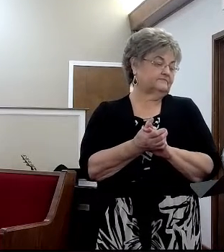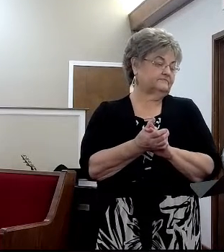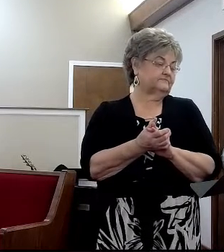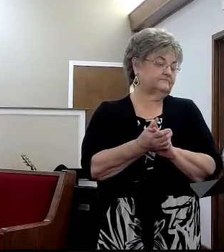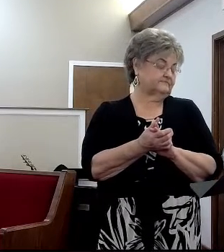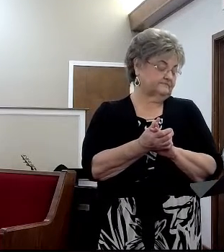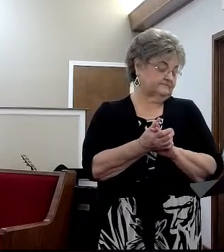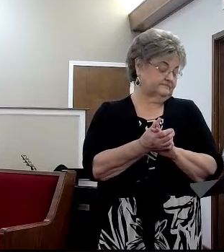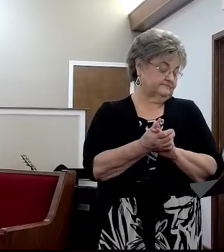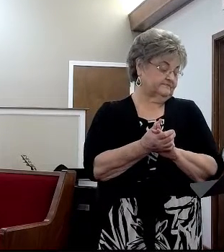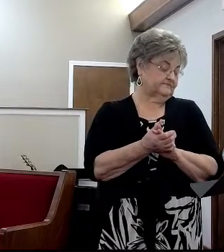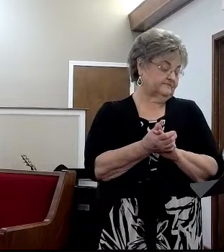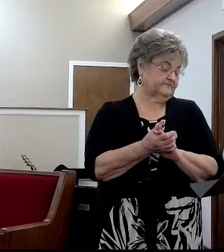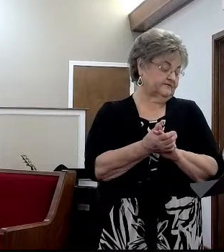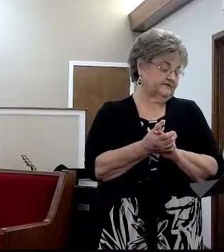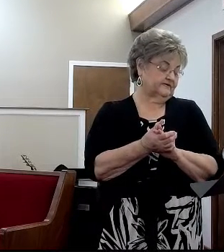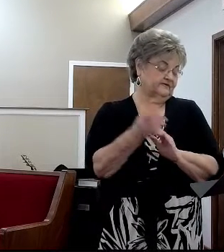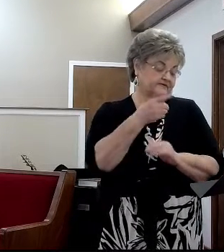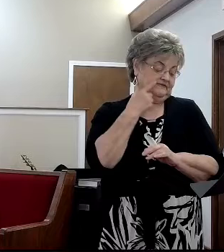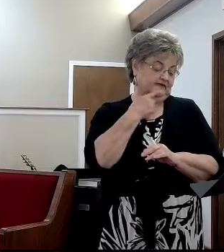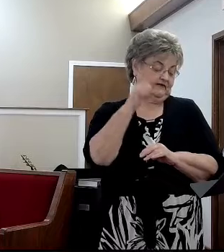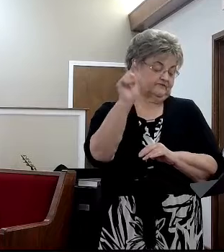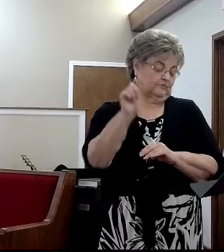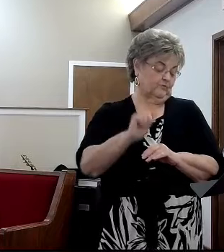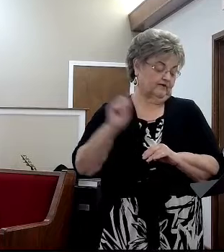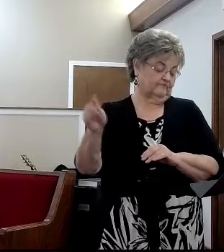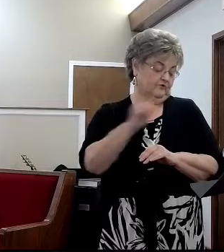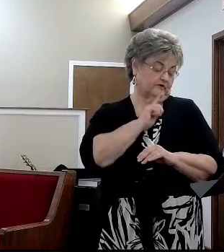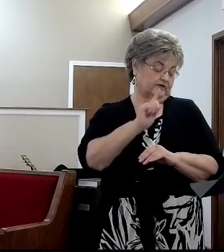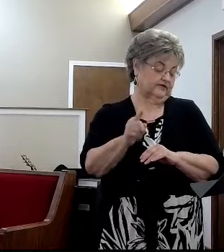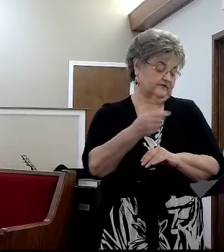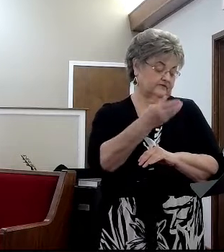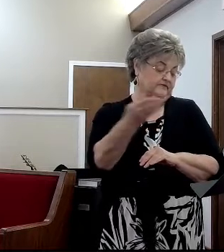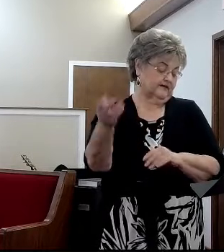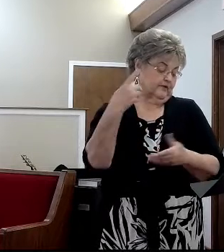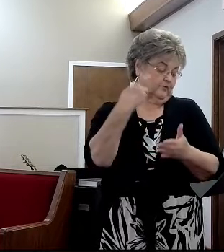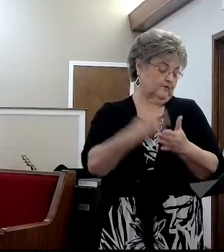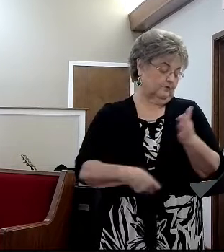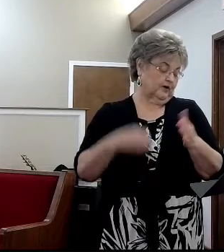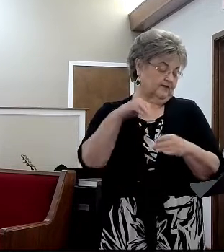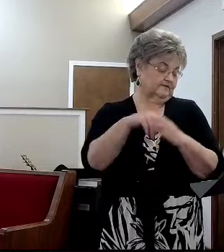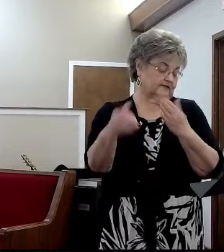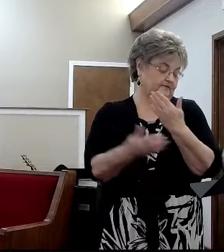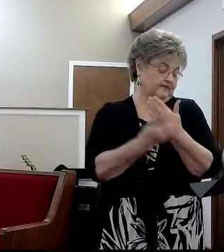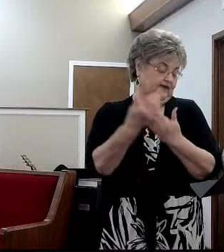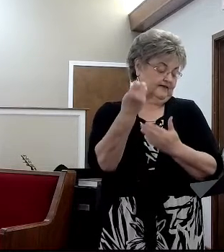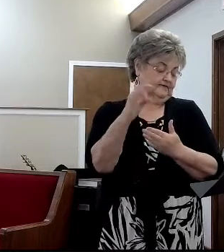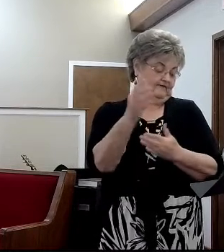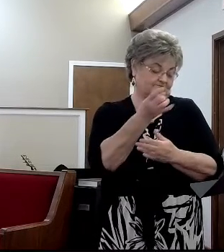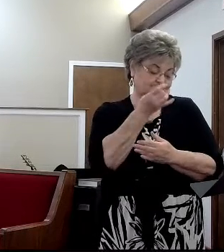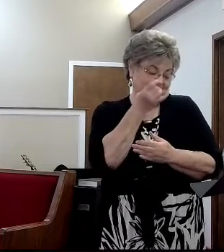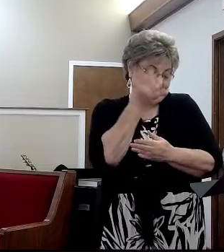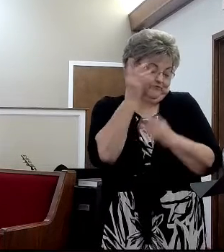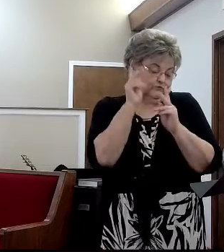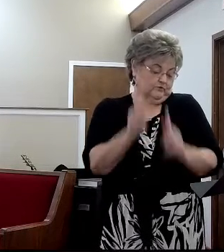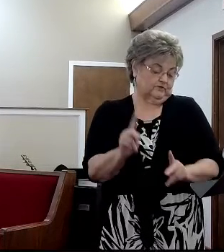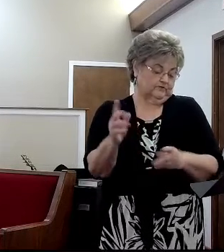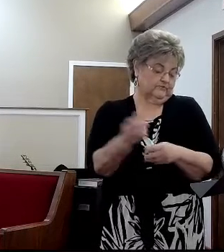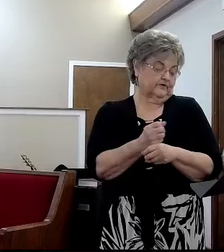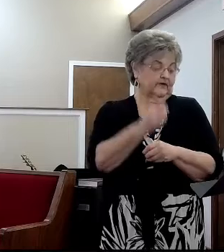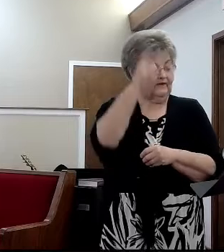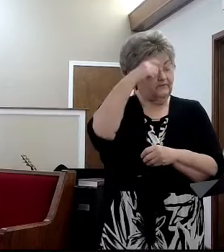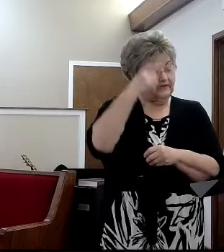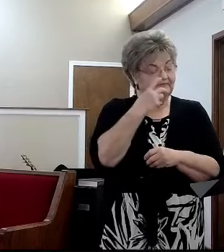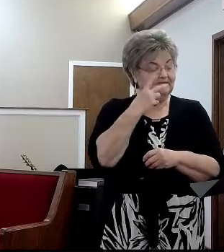All right, so 17:16 says, "Wherefore is there a price in the hand of a fool to get wisdom, seeing he hath